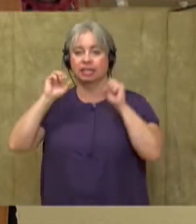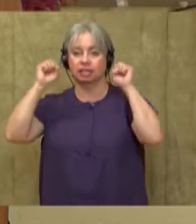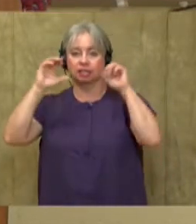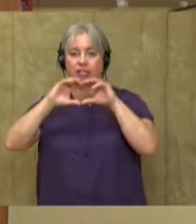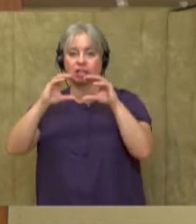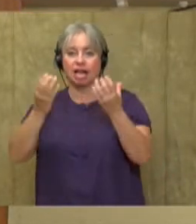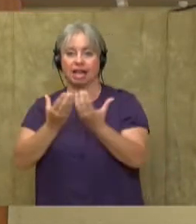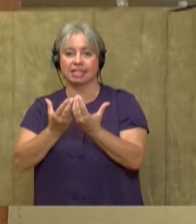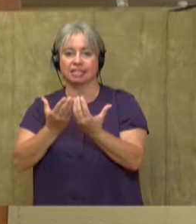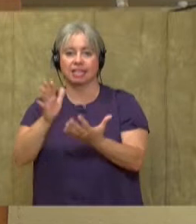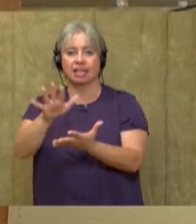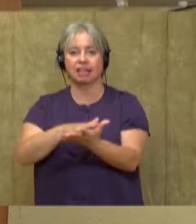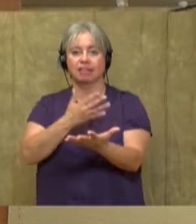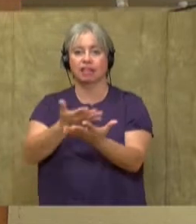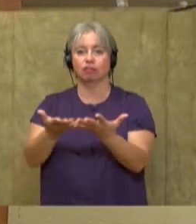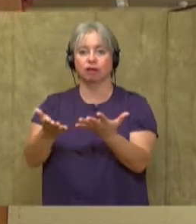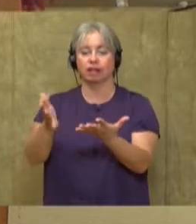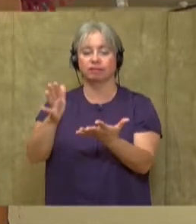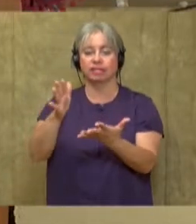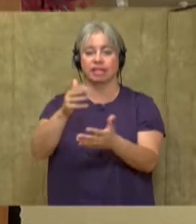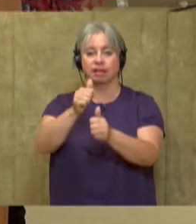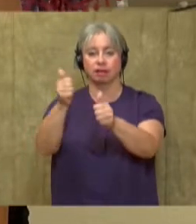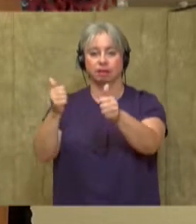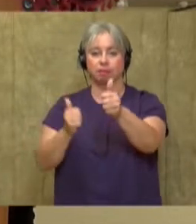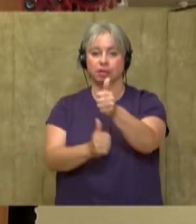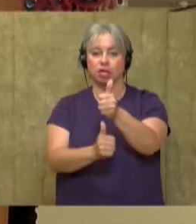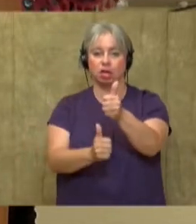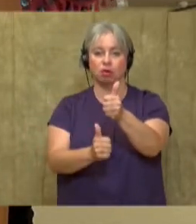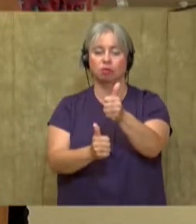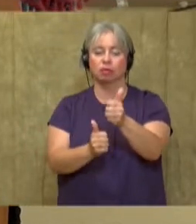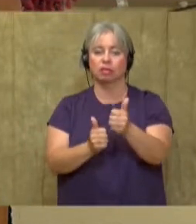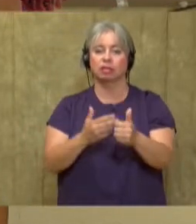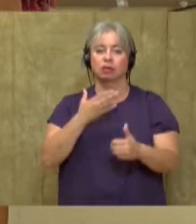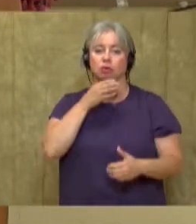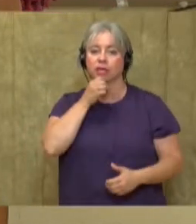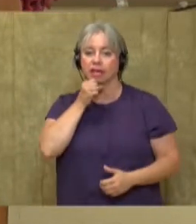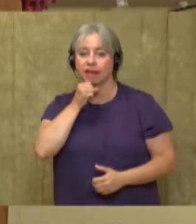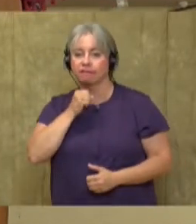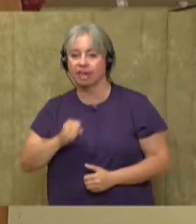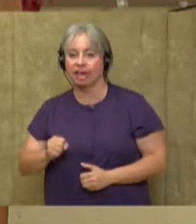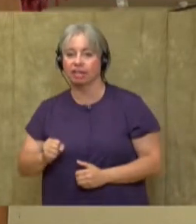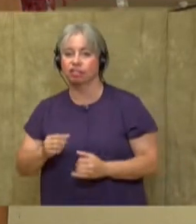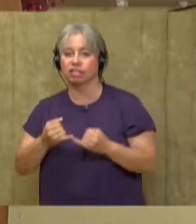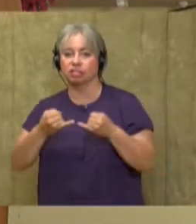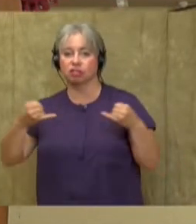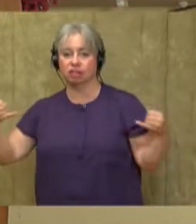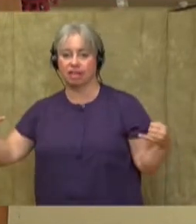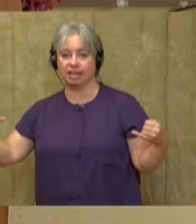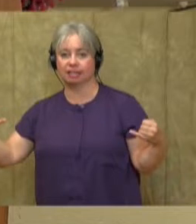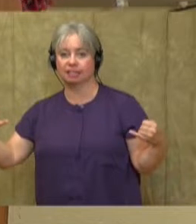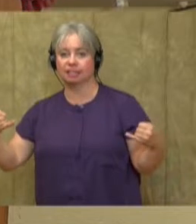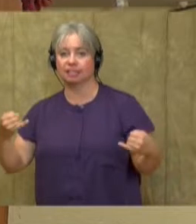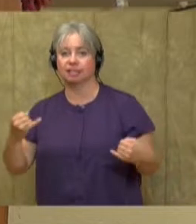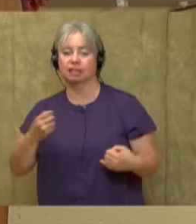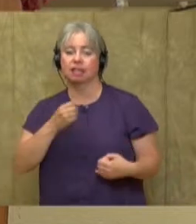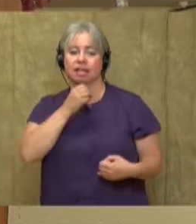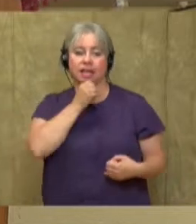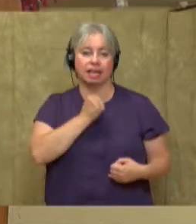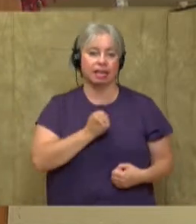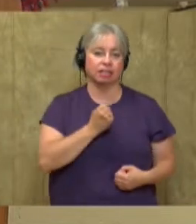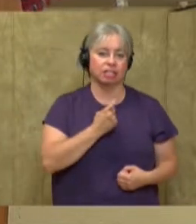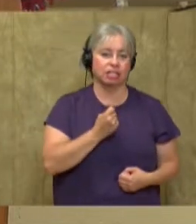she graphed the data below. Okay, so we have ages of people in her class, 11 years old,